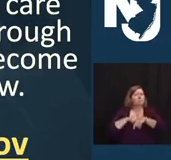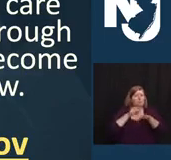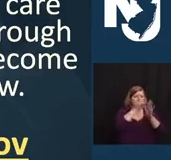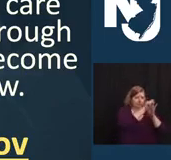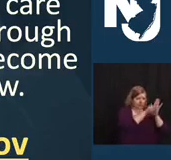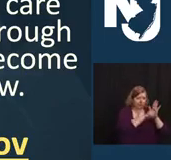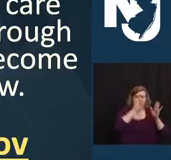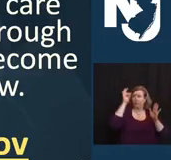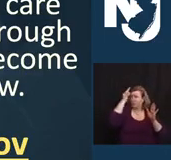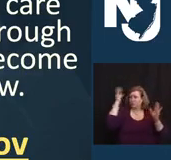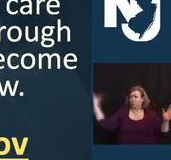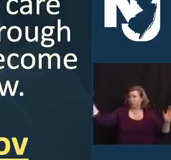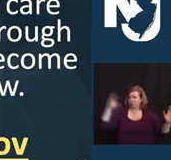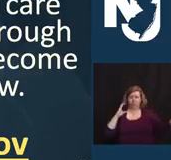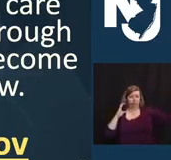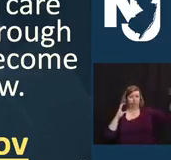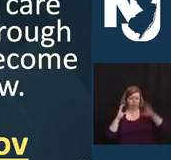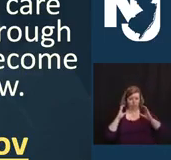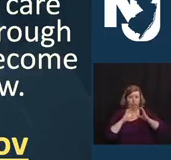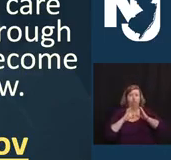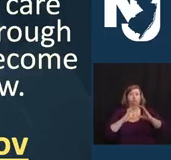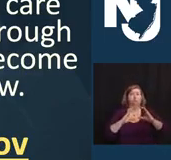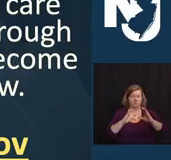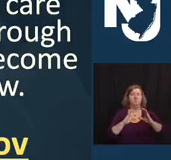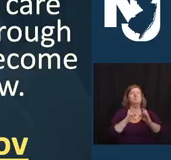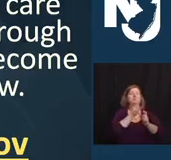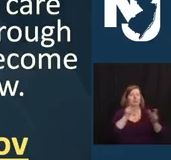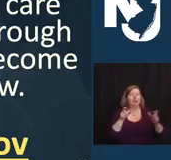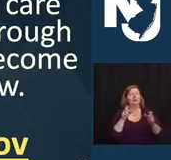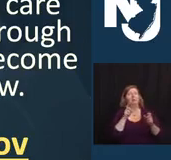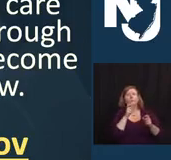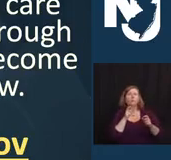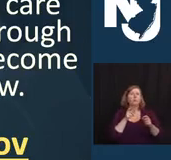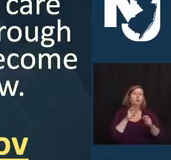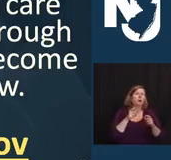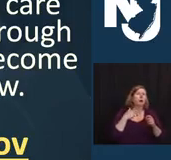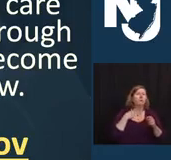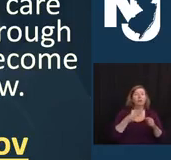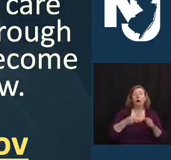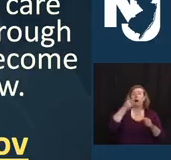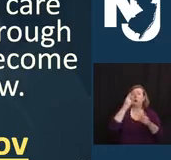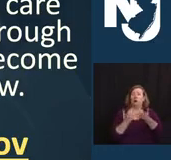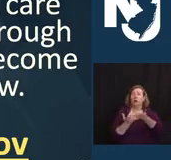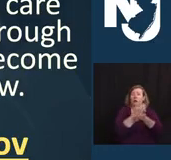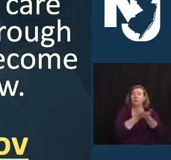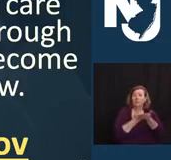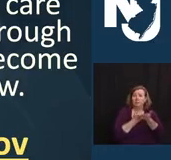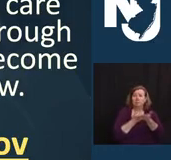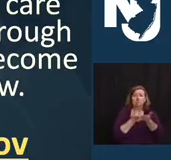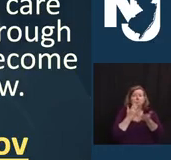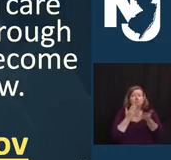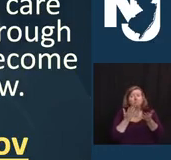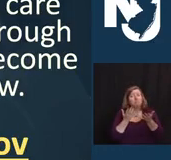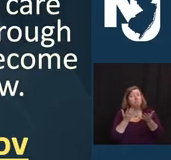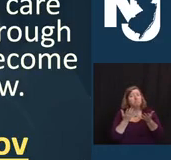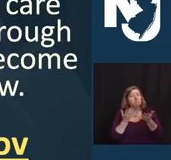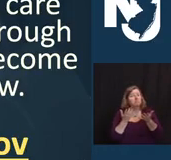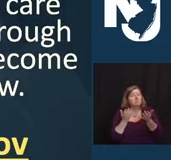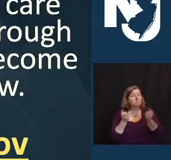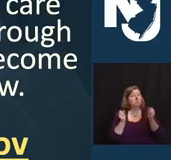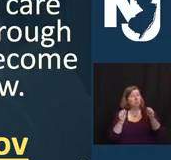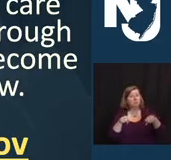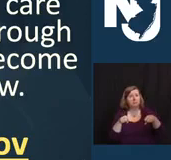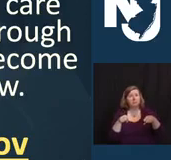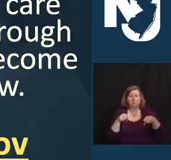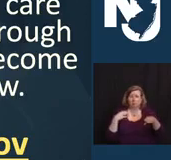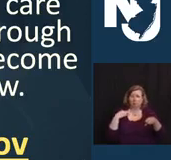will be provided to residents at higher income levels, and residents previously eligible for financial help under the Affordable Care Act will